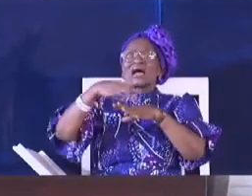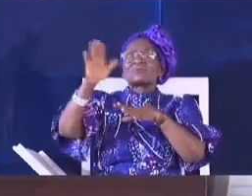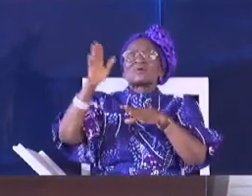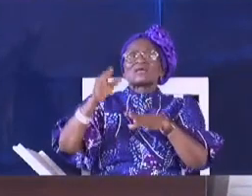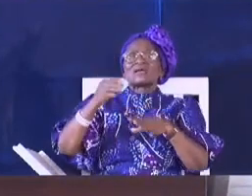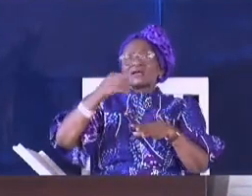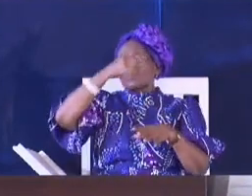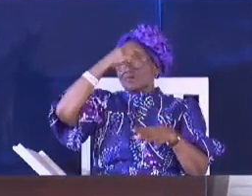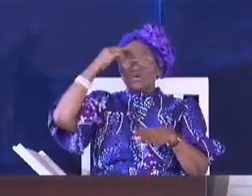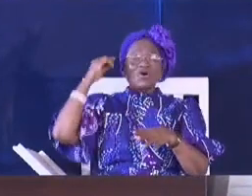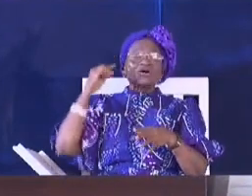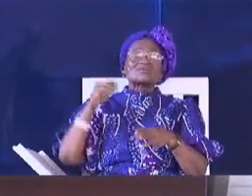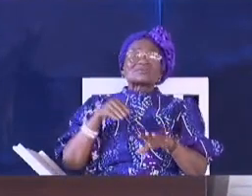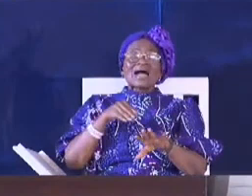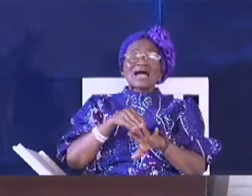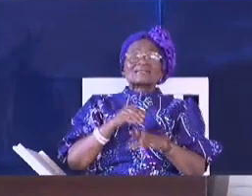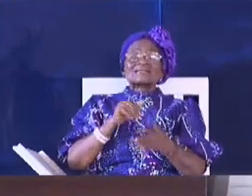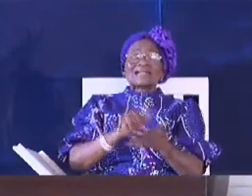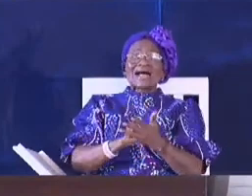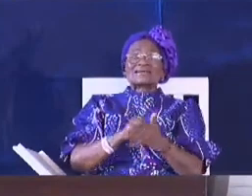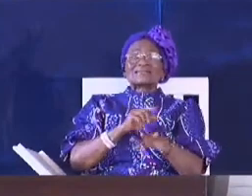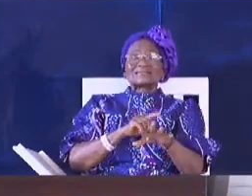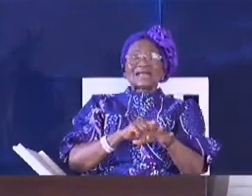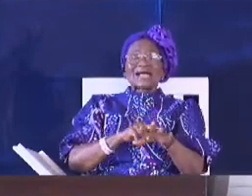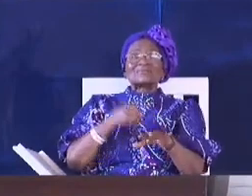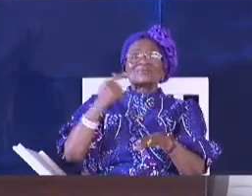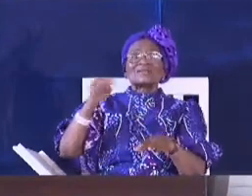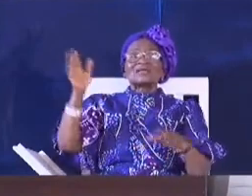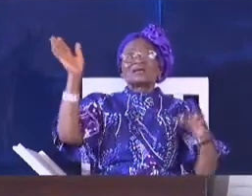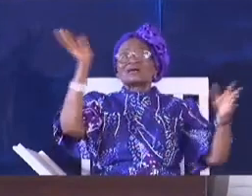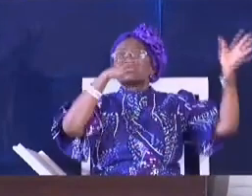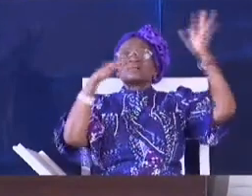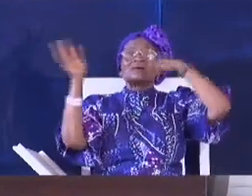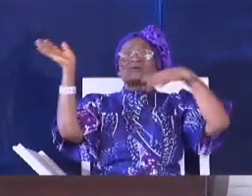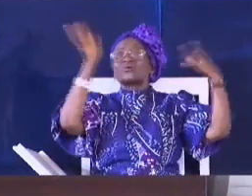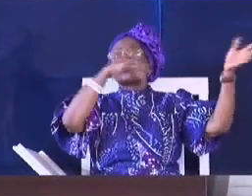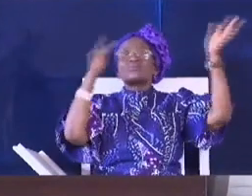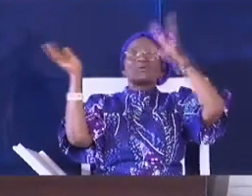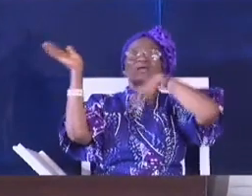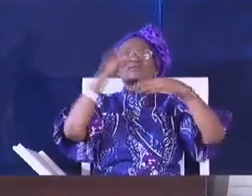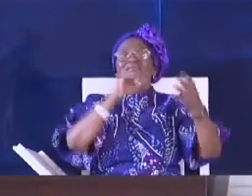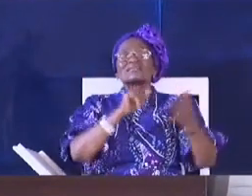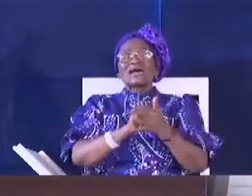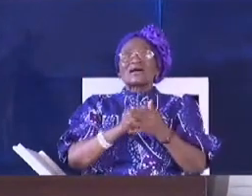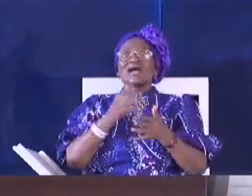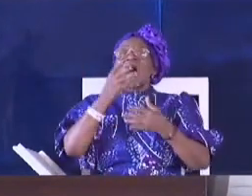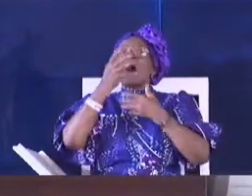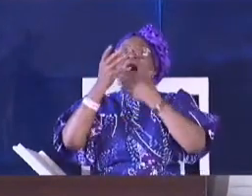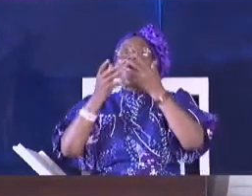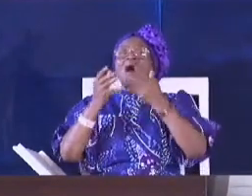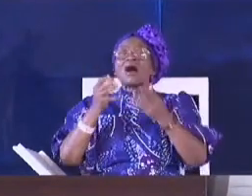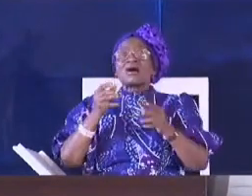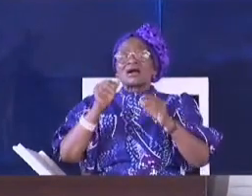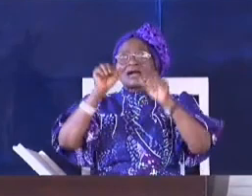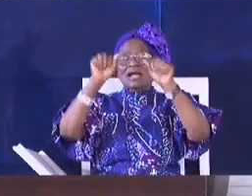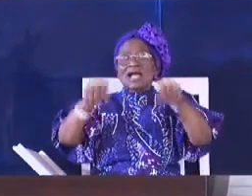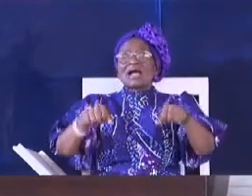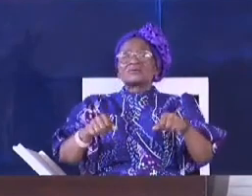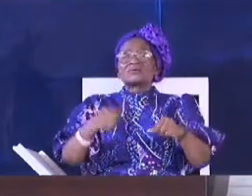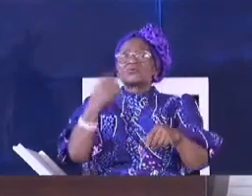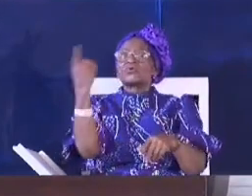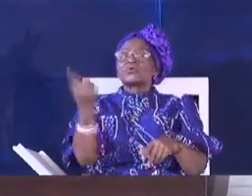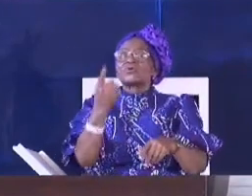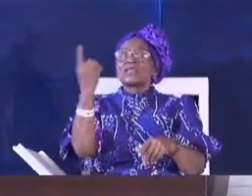Because at that stage, the wind that blows can only make the flame